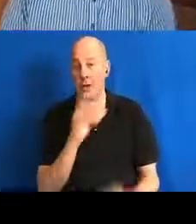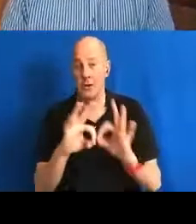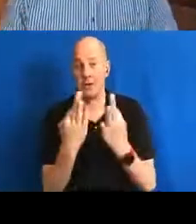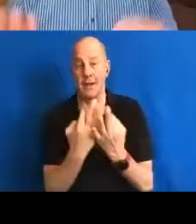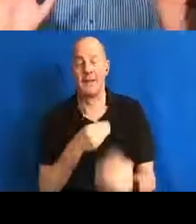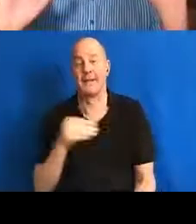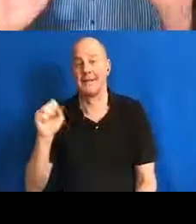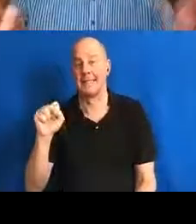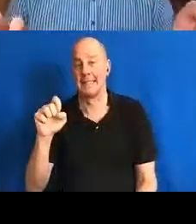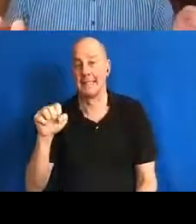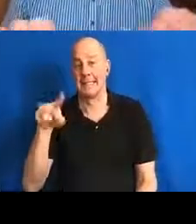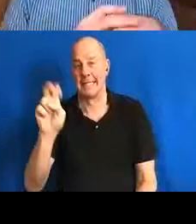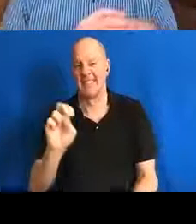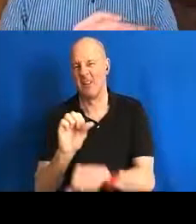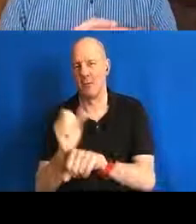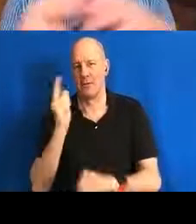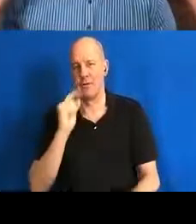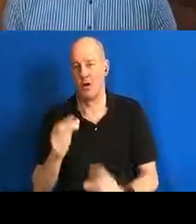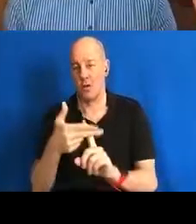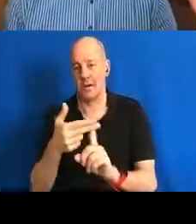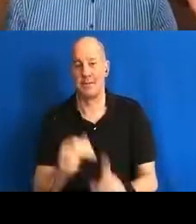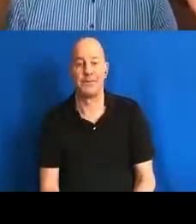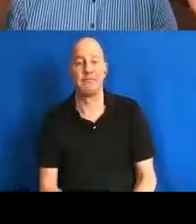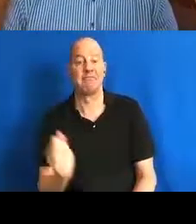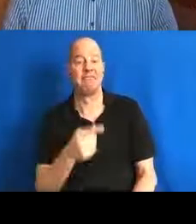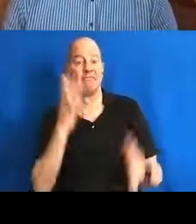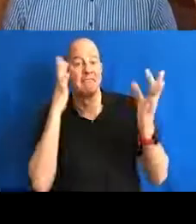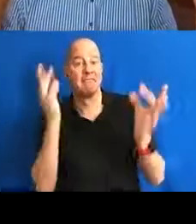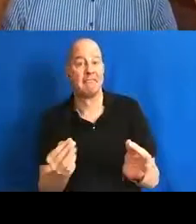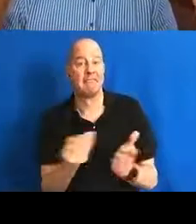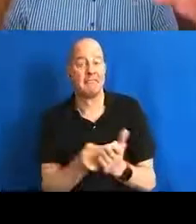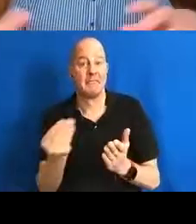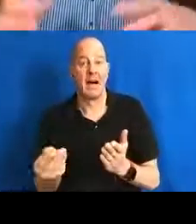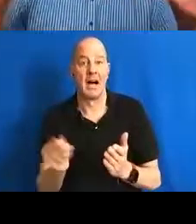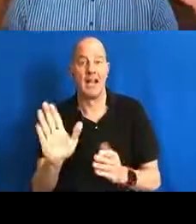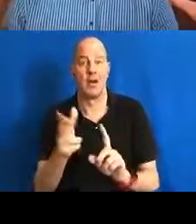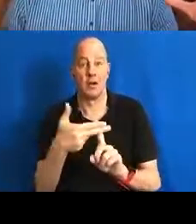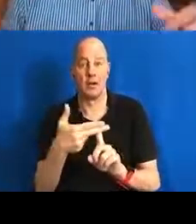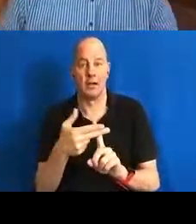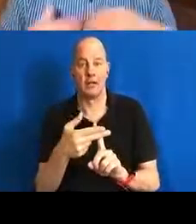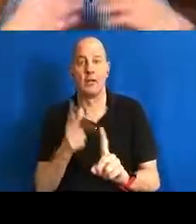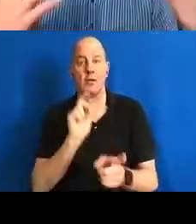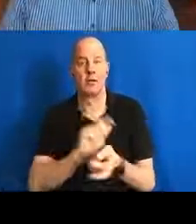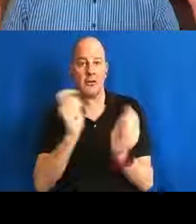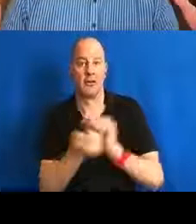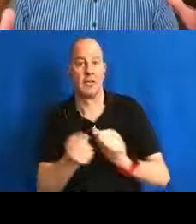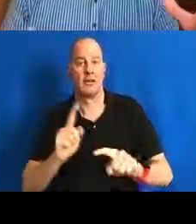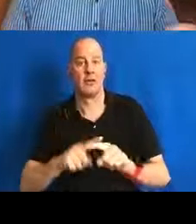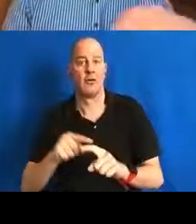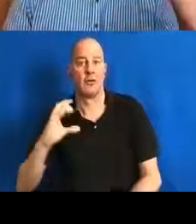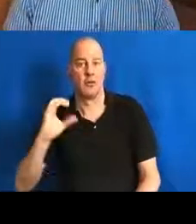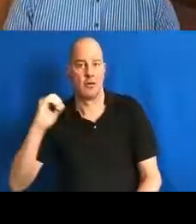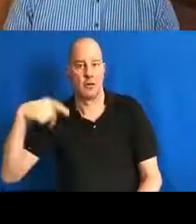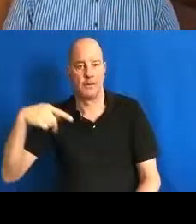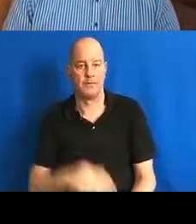hotel, they all decided they're going to buy in and they're going to change this their motel to a cooperative. And so each person,